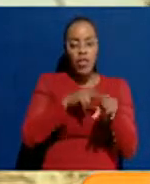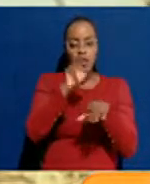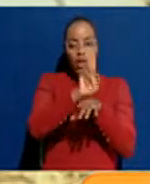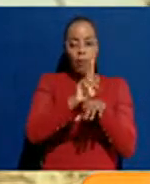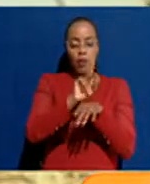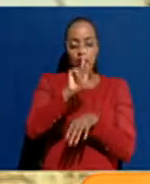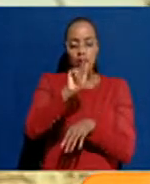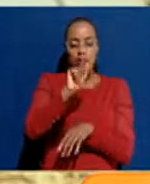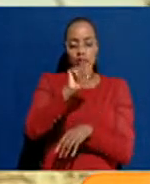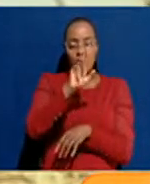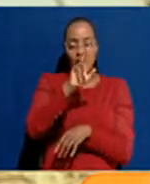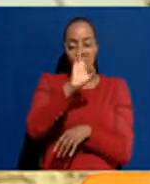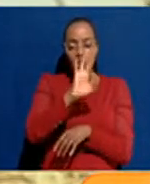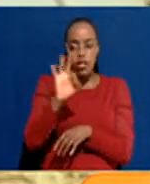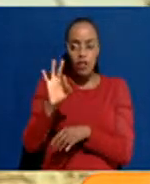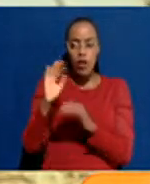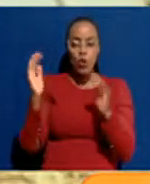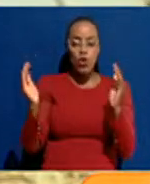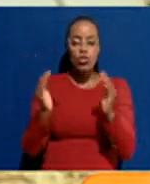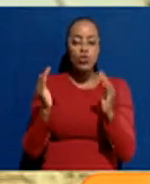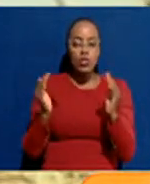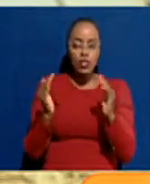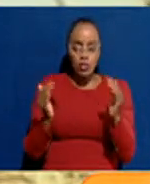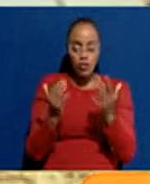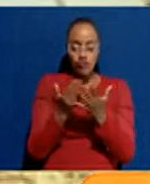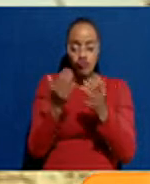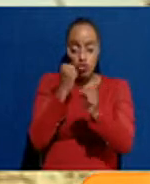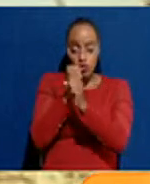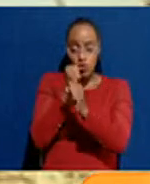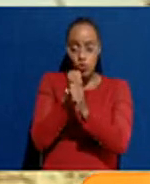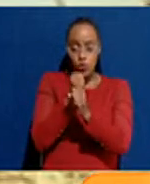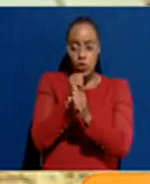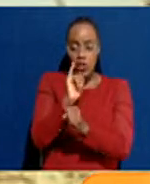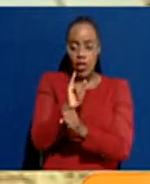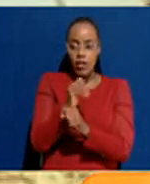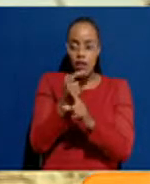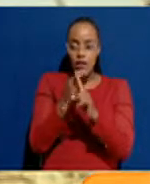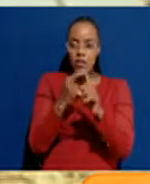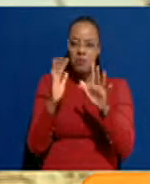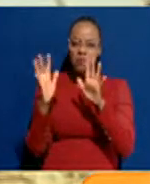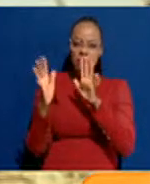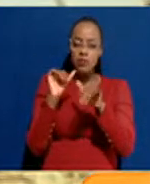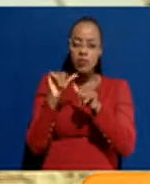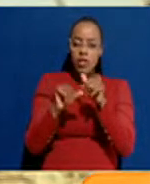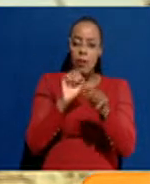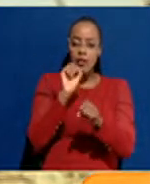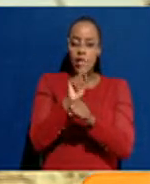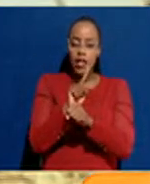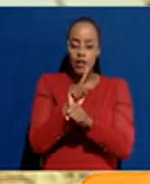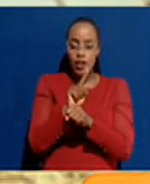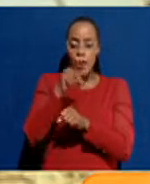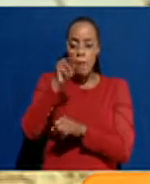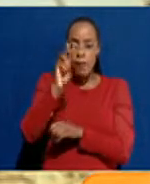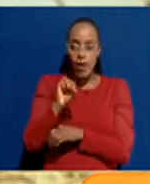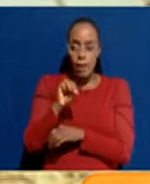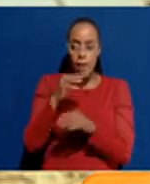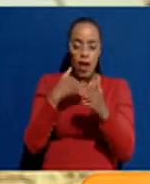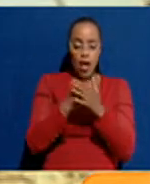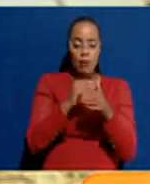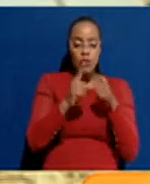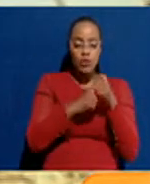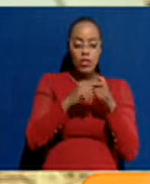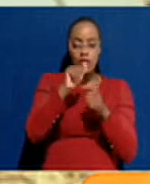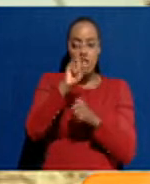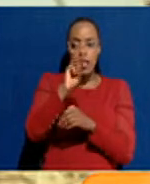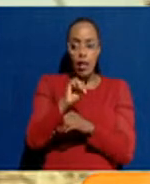and indeed we want to encourage industry to take advantage of it, is that from around 11 p.m. up to 6 a.m. in the